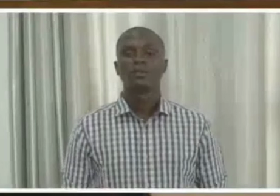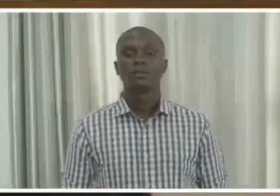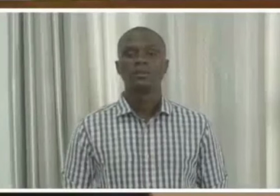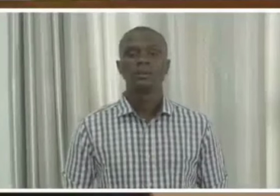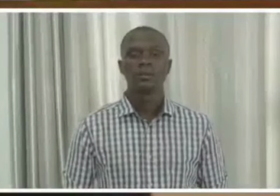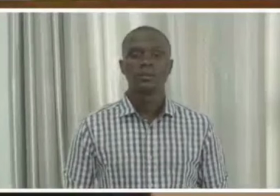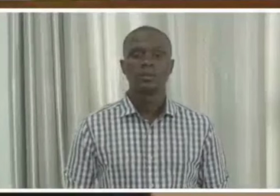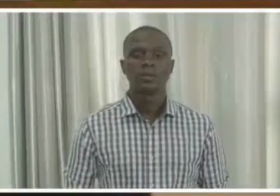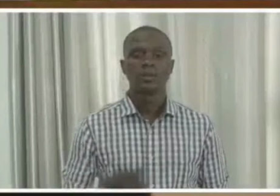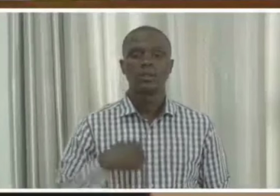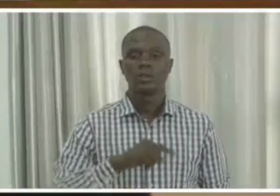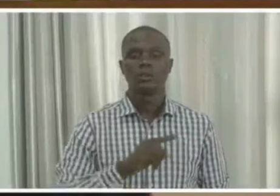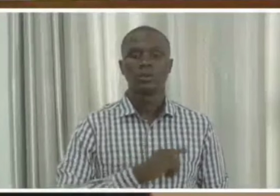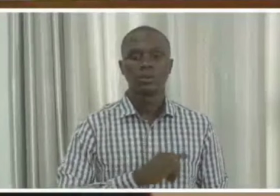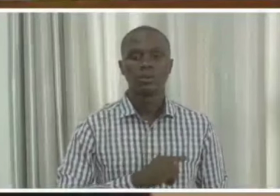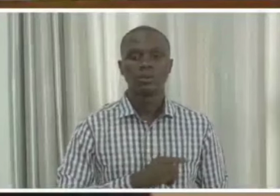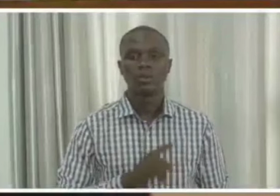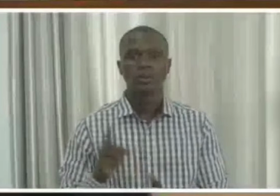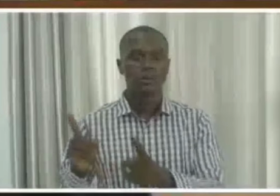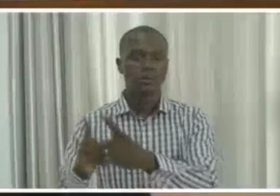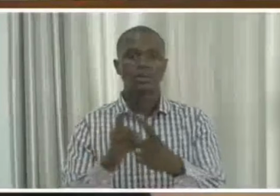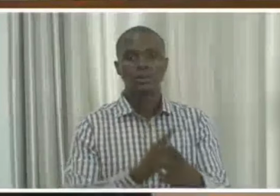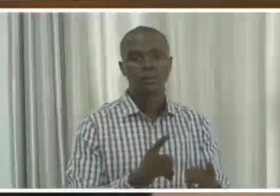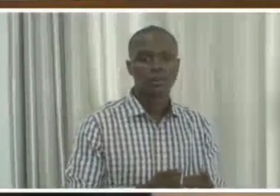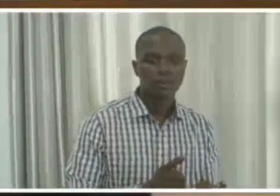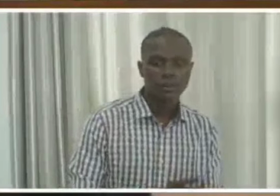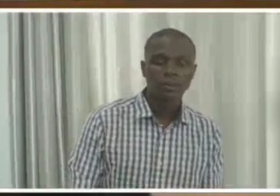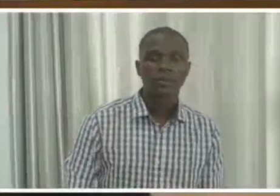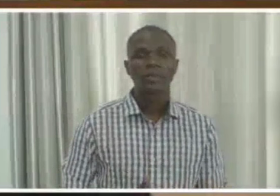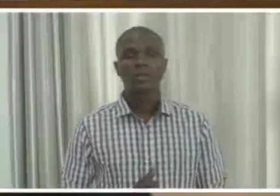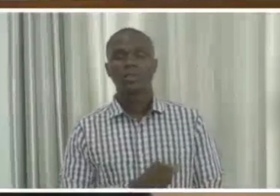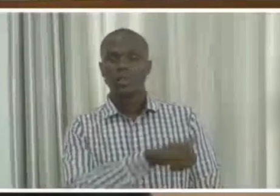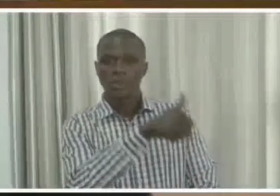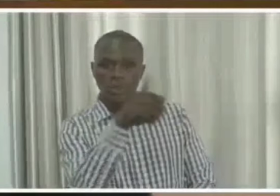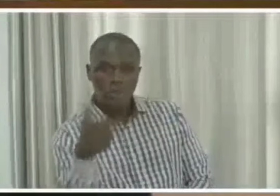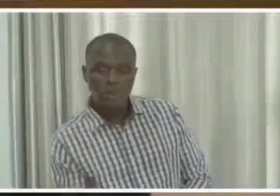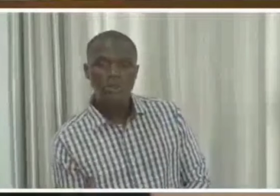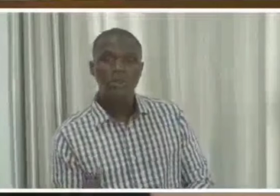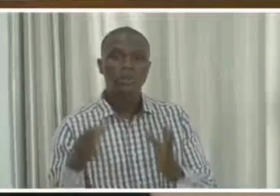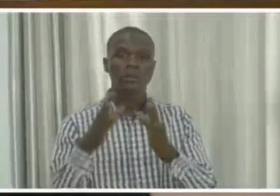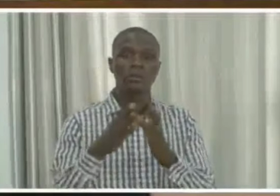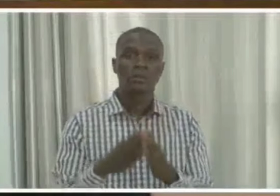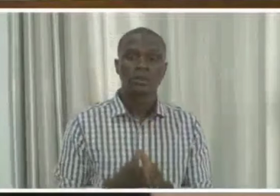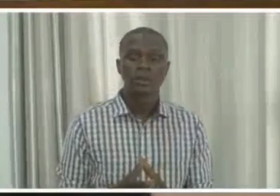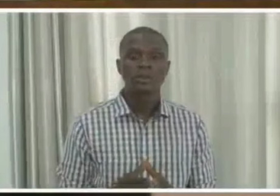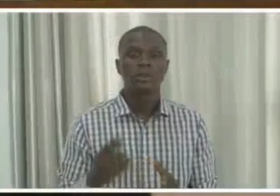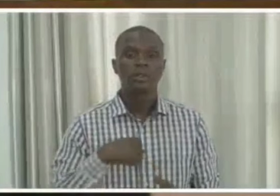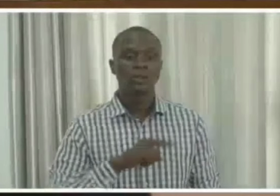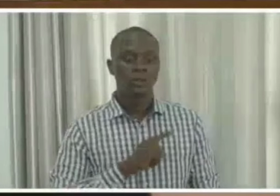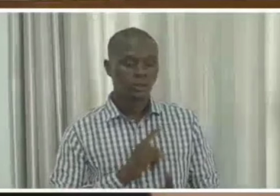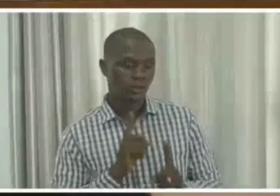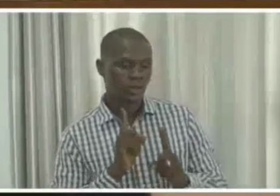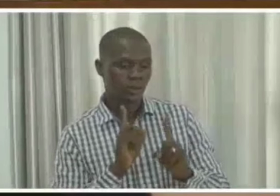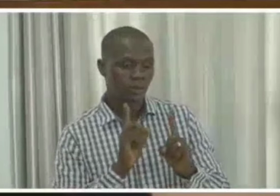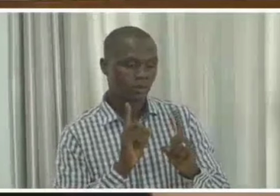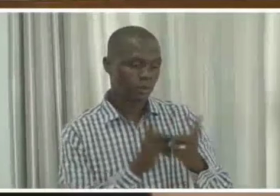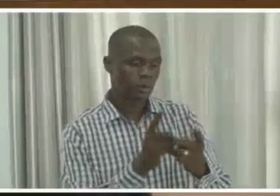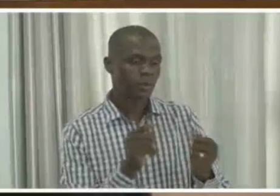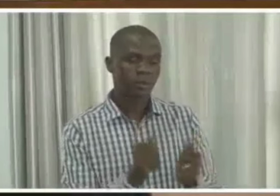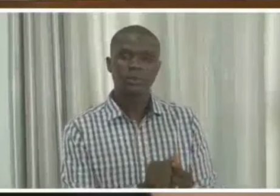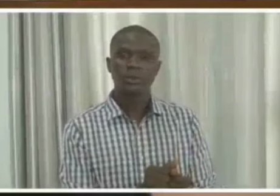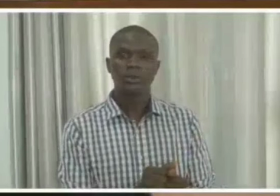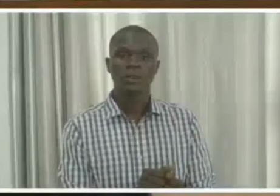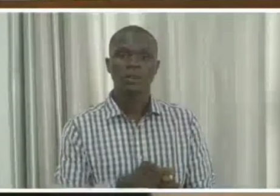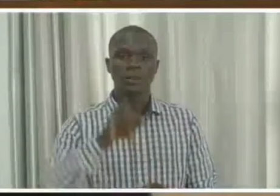meet, that's different bilateral arrangements. I meet with the Irish foreign minister and the Irish